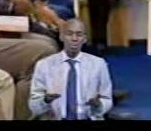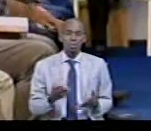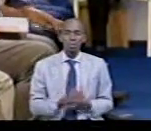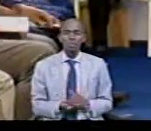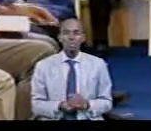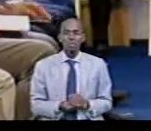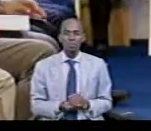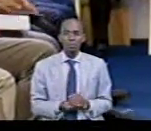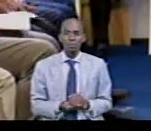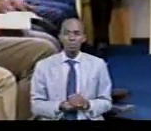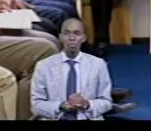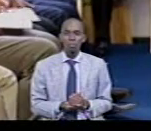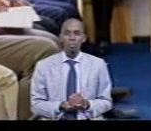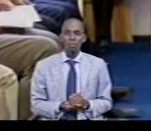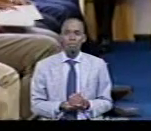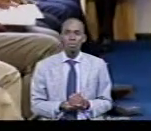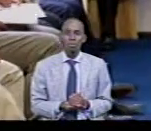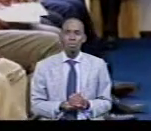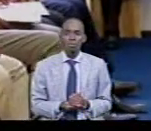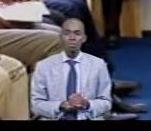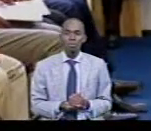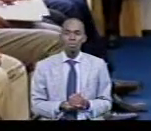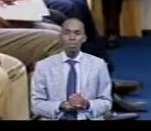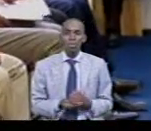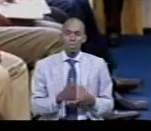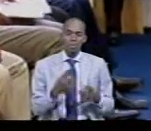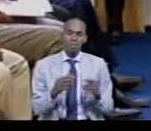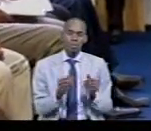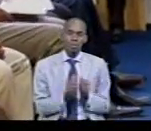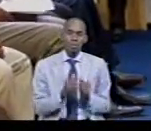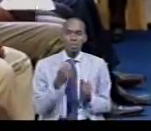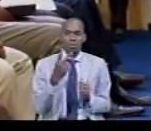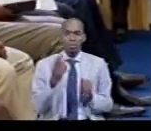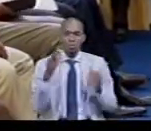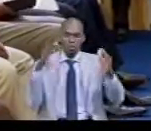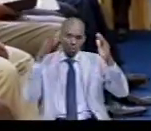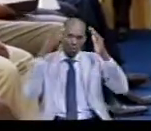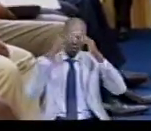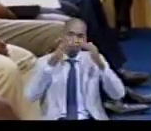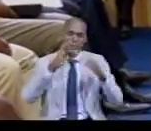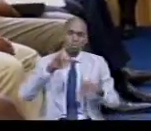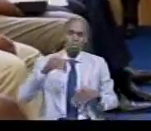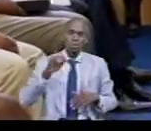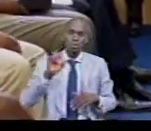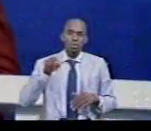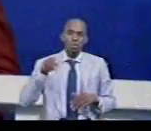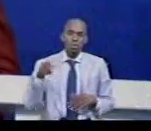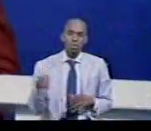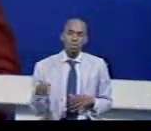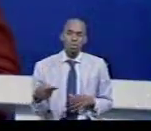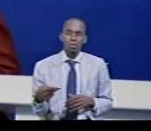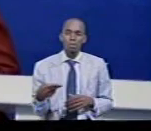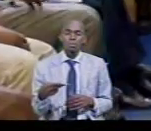He came along with two bishops, Bishop Joseph Kazehila,